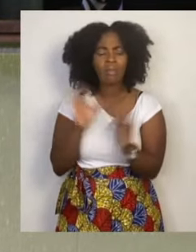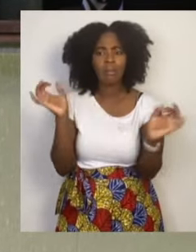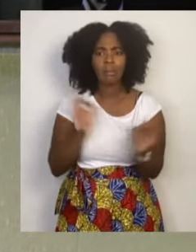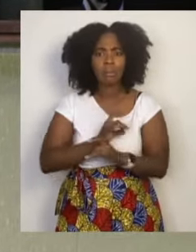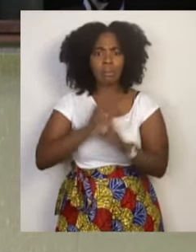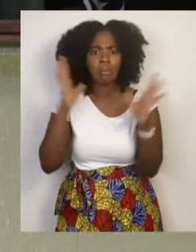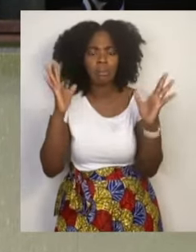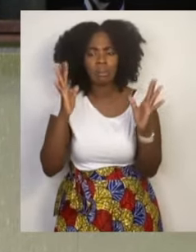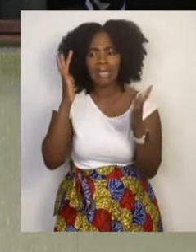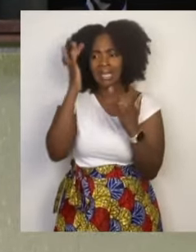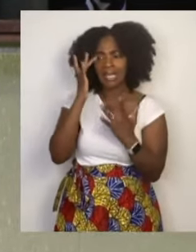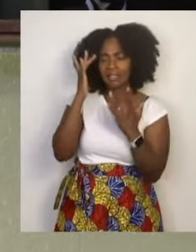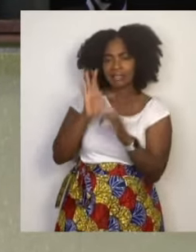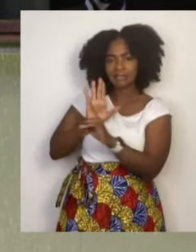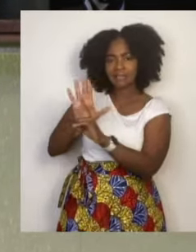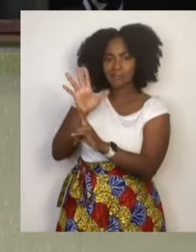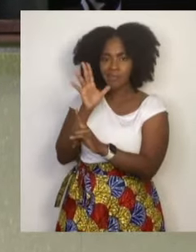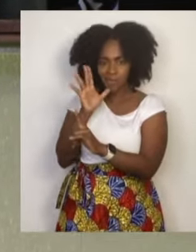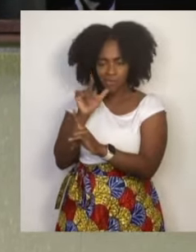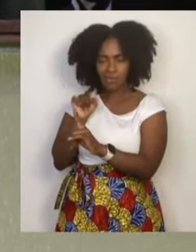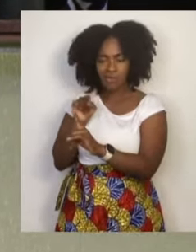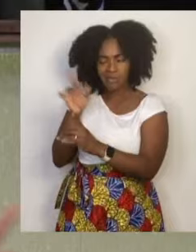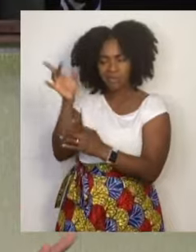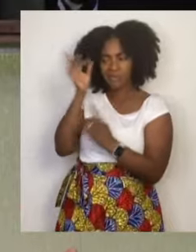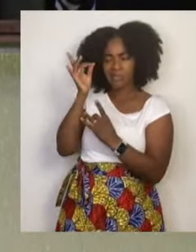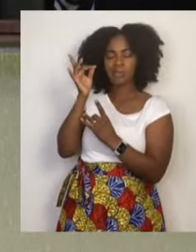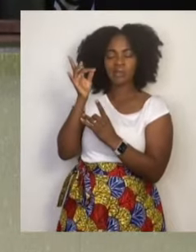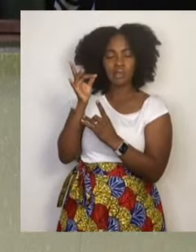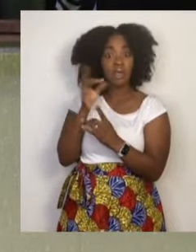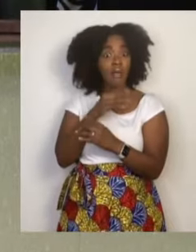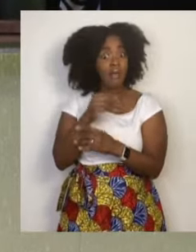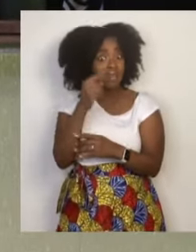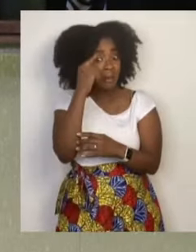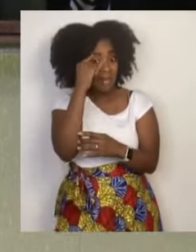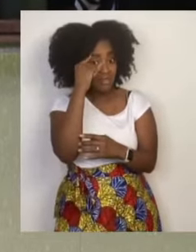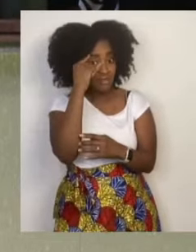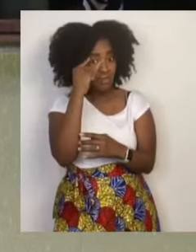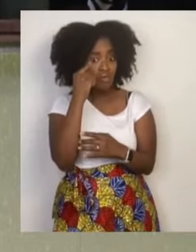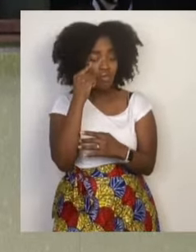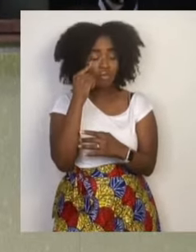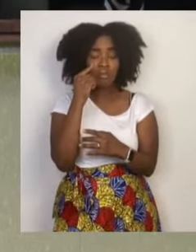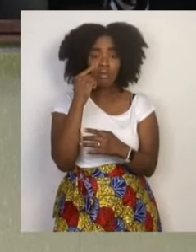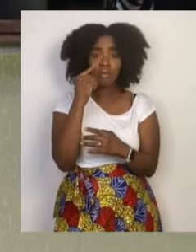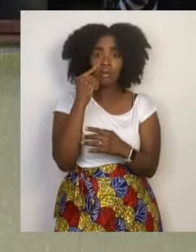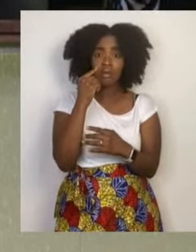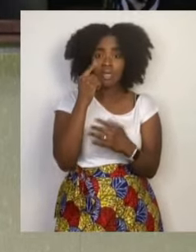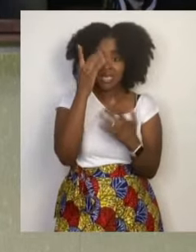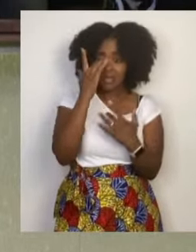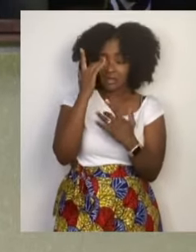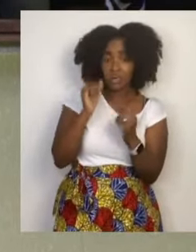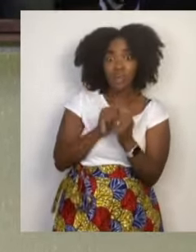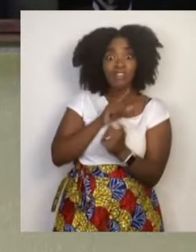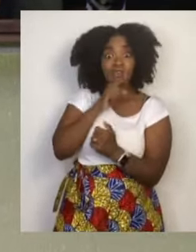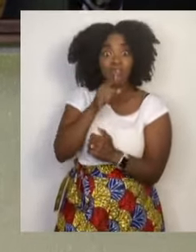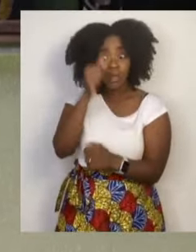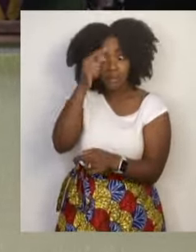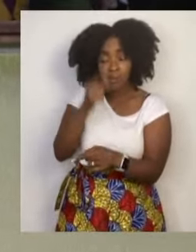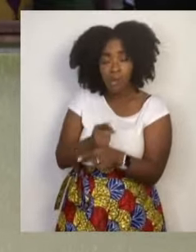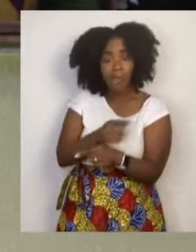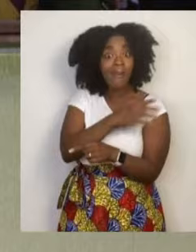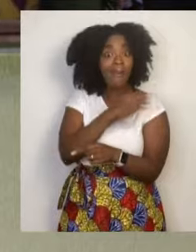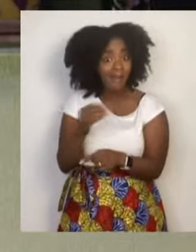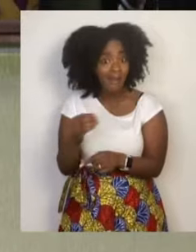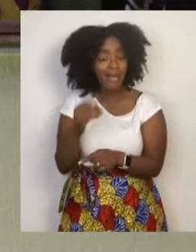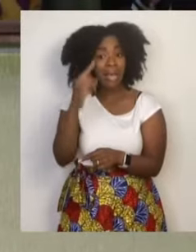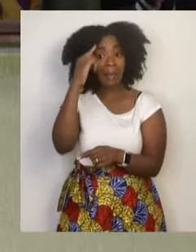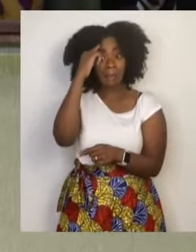was dealing with mental illness with his real brother, and also mental illness with his god, with his